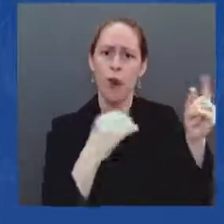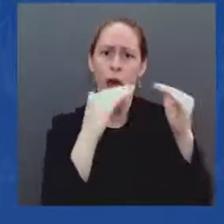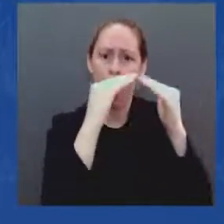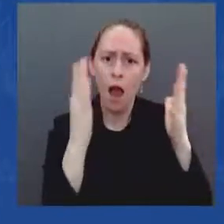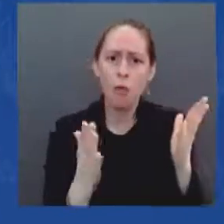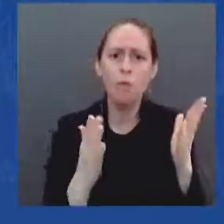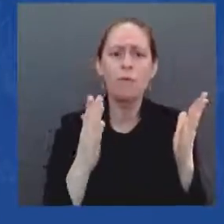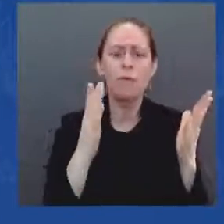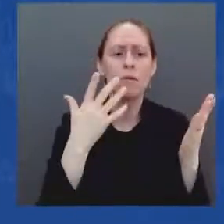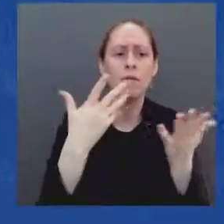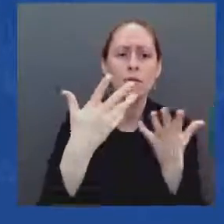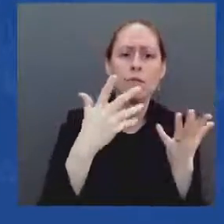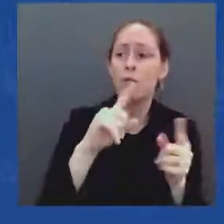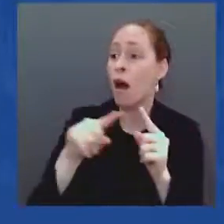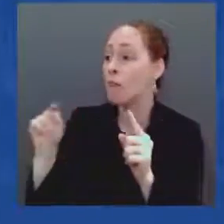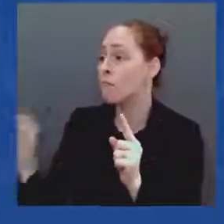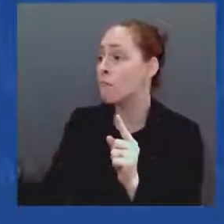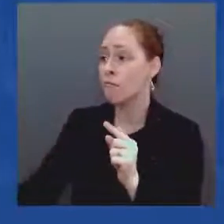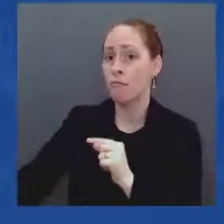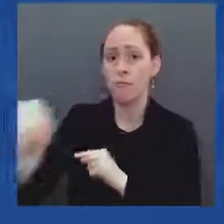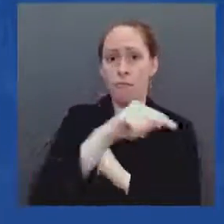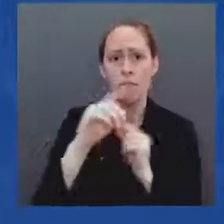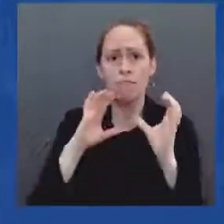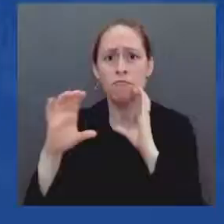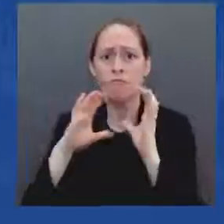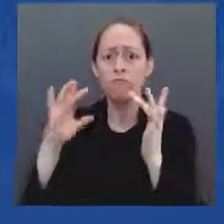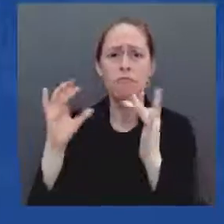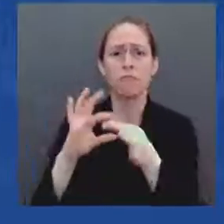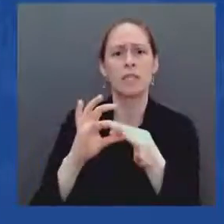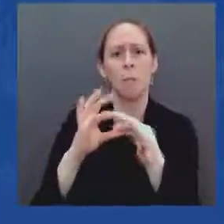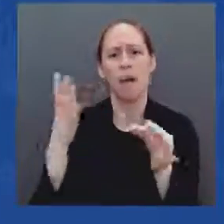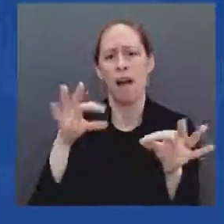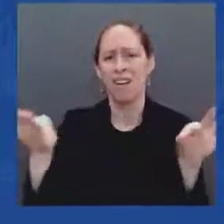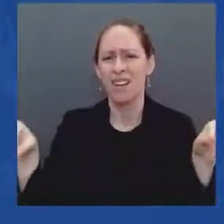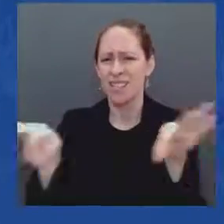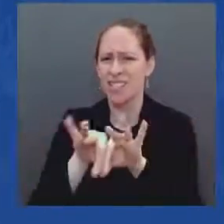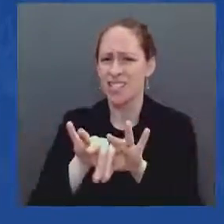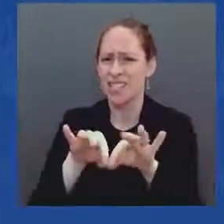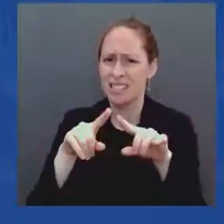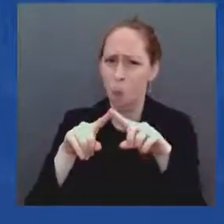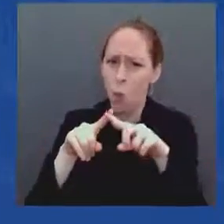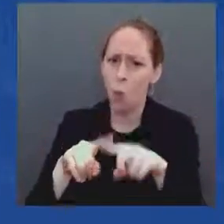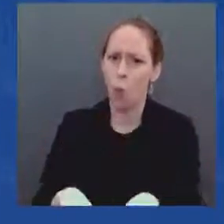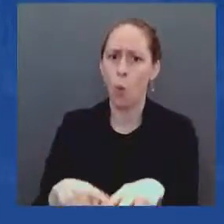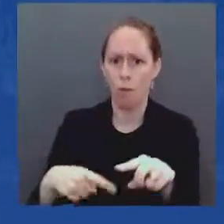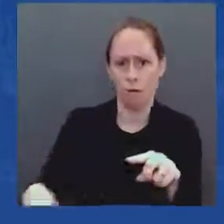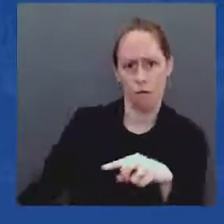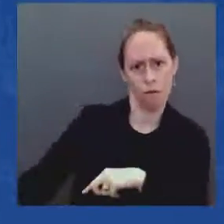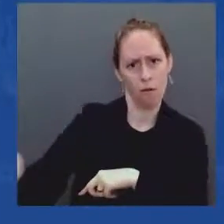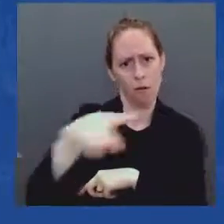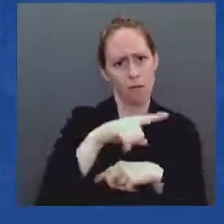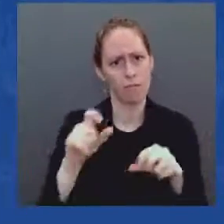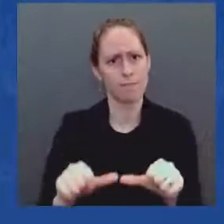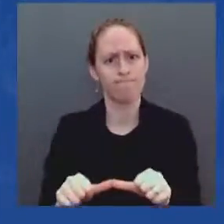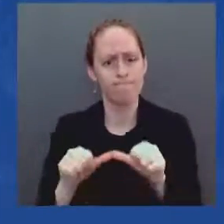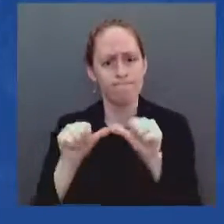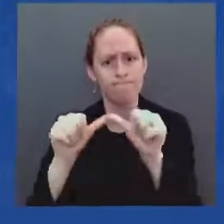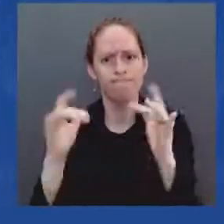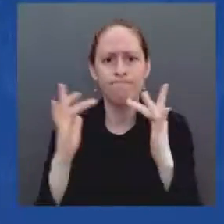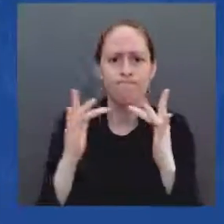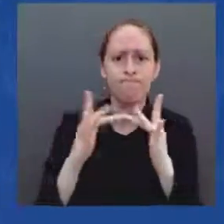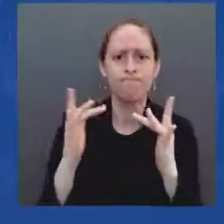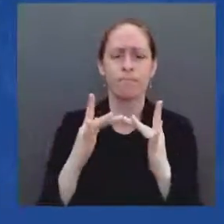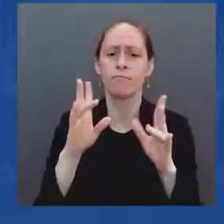I would say, for each of us and for the association. So on behalf of all of us, God bless you both, and thank you so much for everything you do.